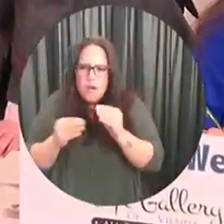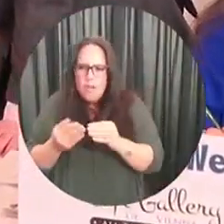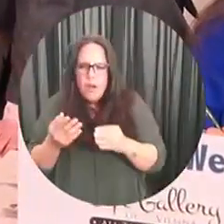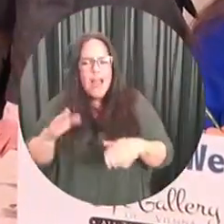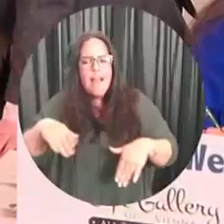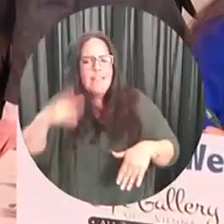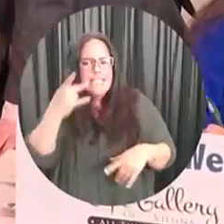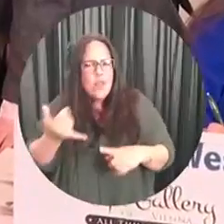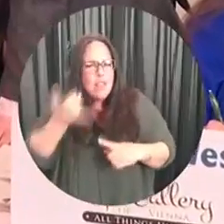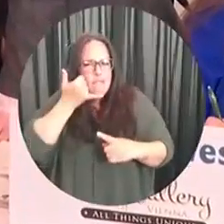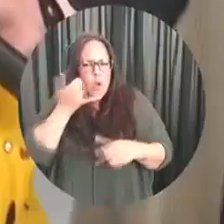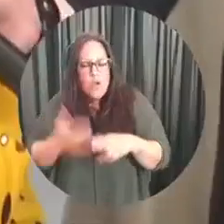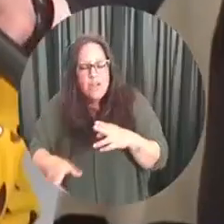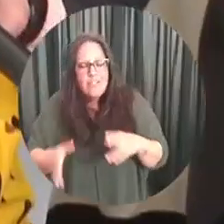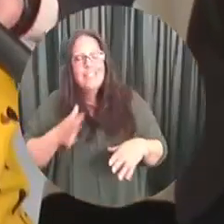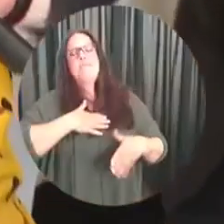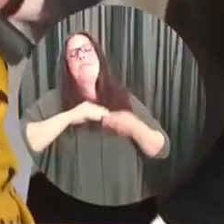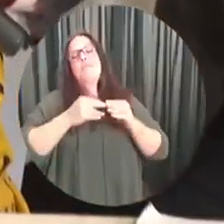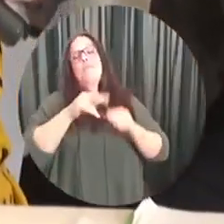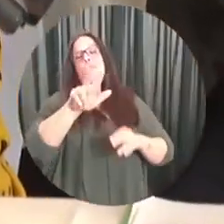phone in a bit.